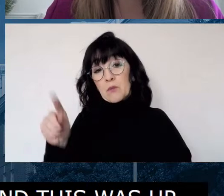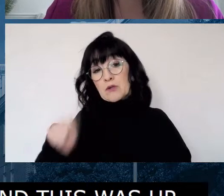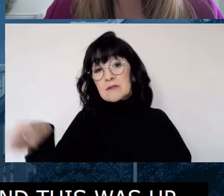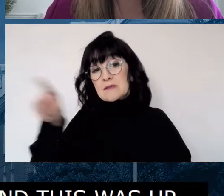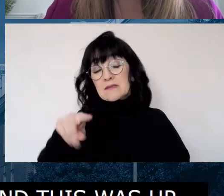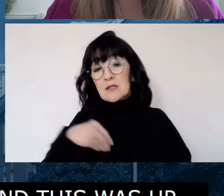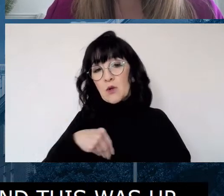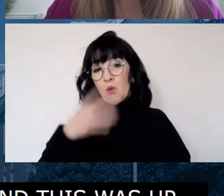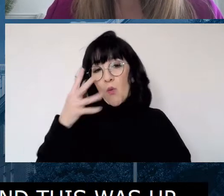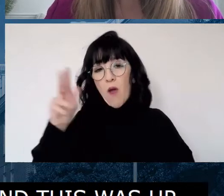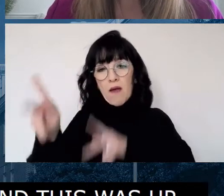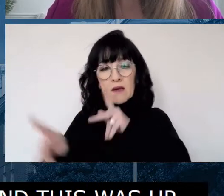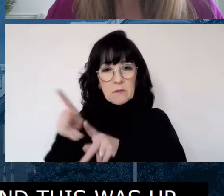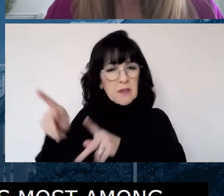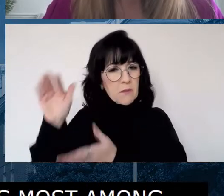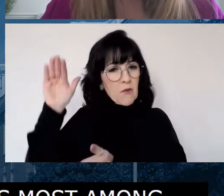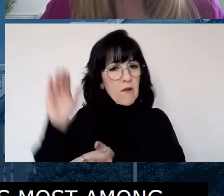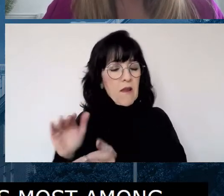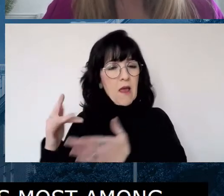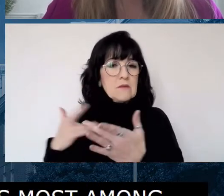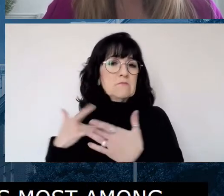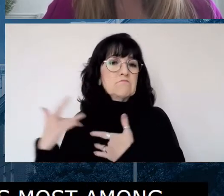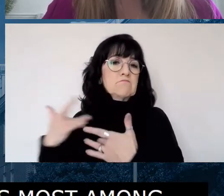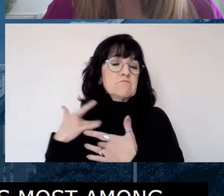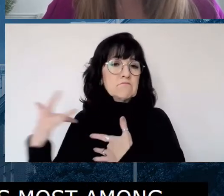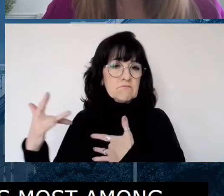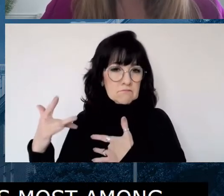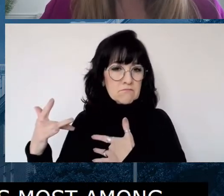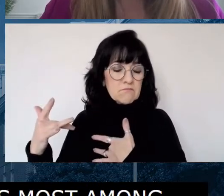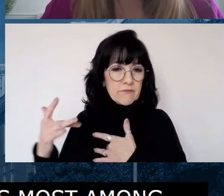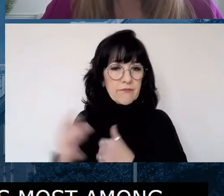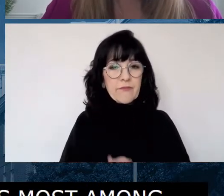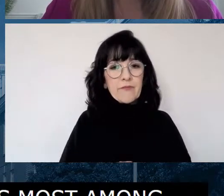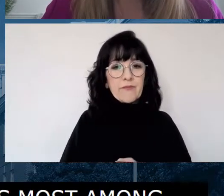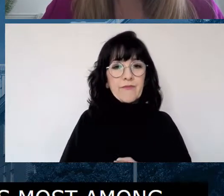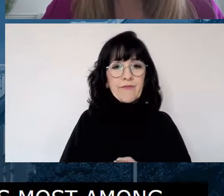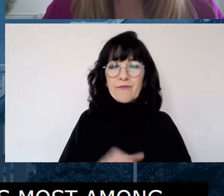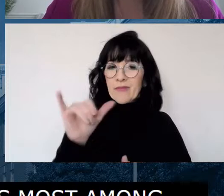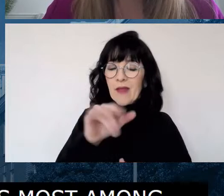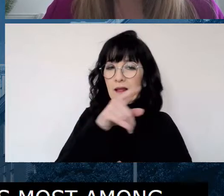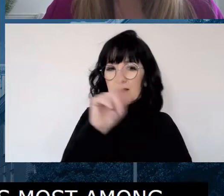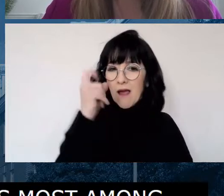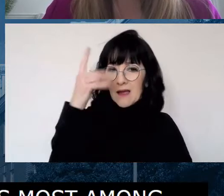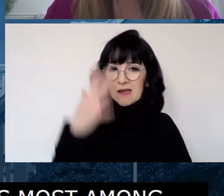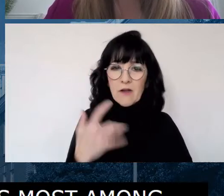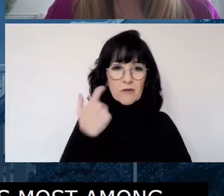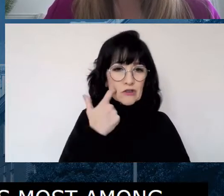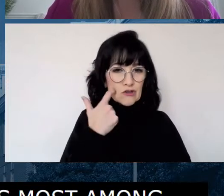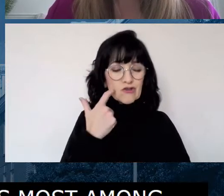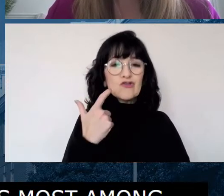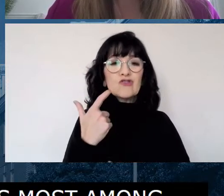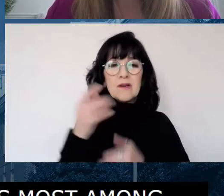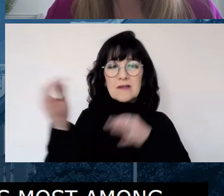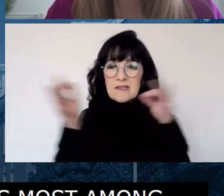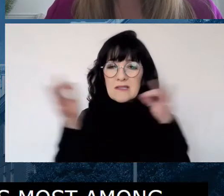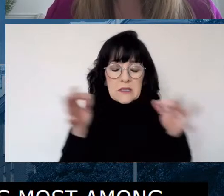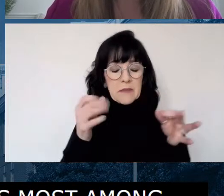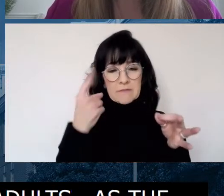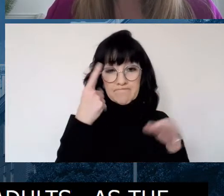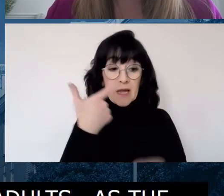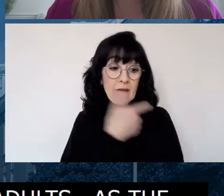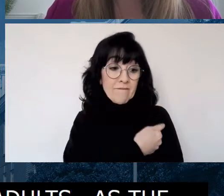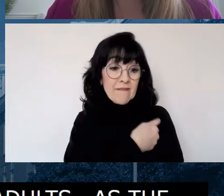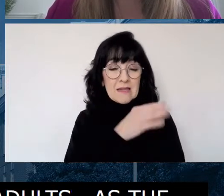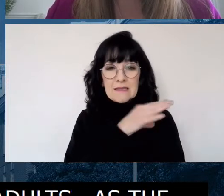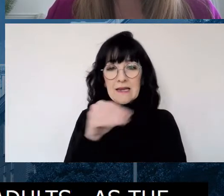white adults. So as the governor just said, we know that getting vaccinated and boosted is a key way to